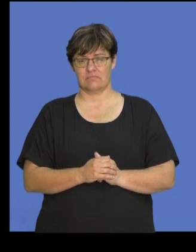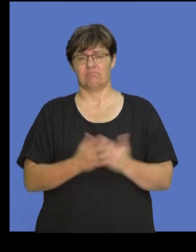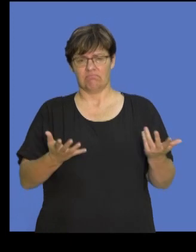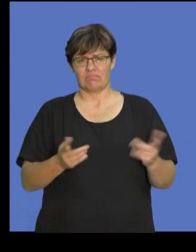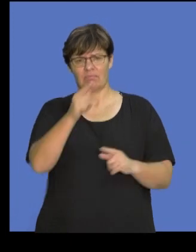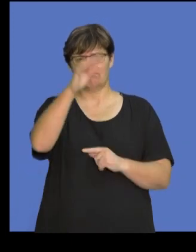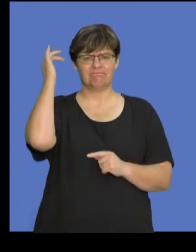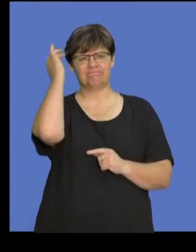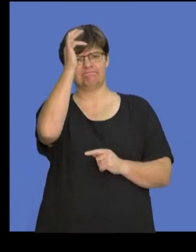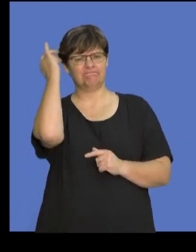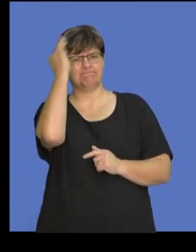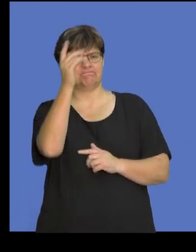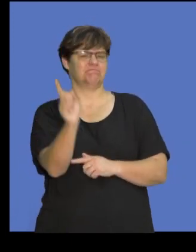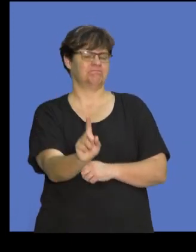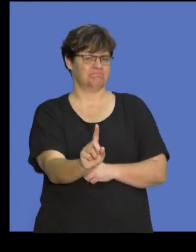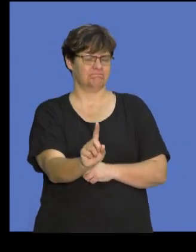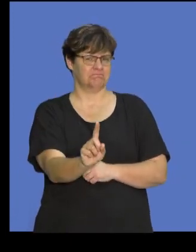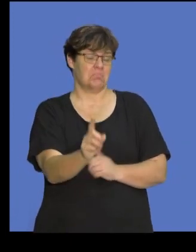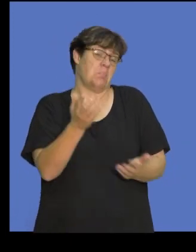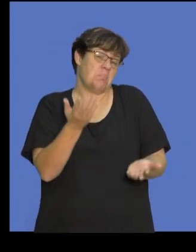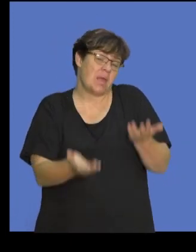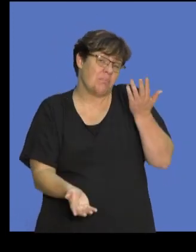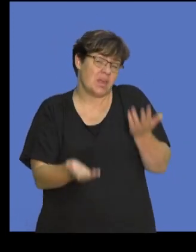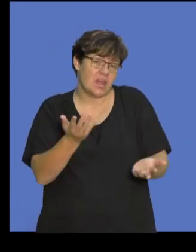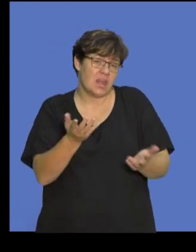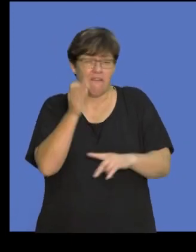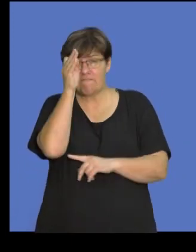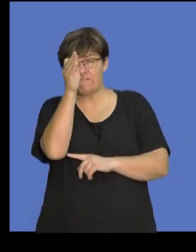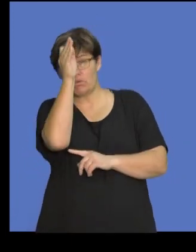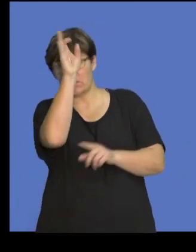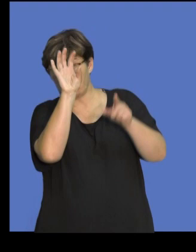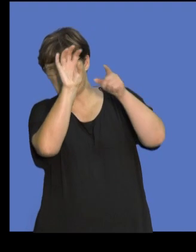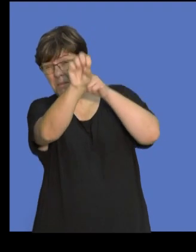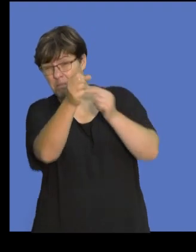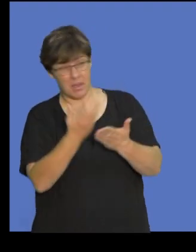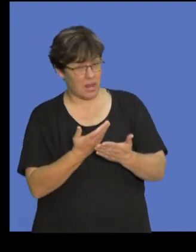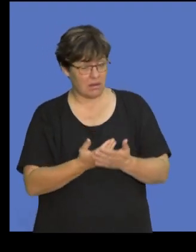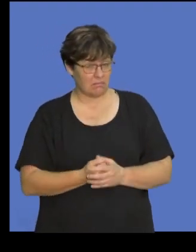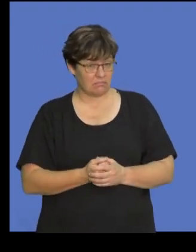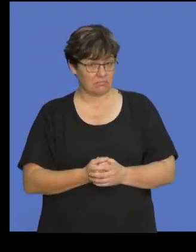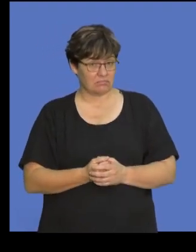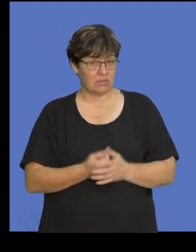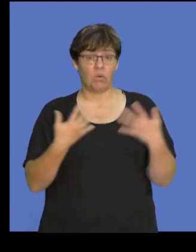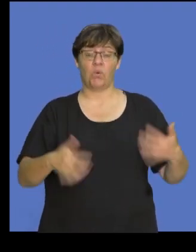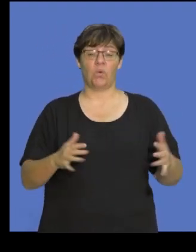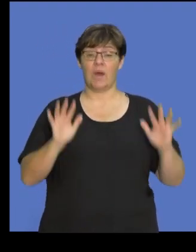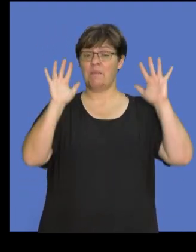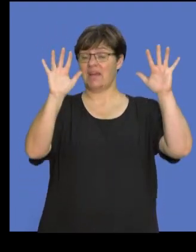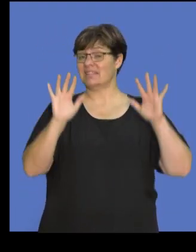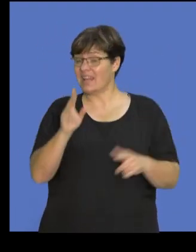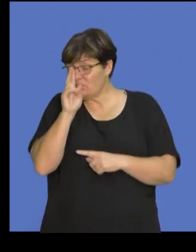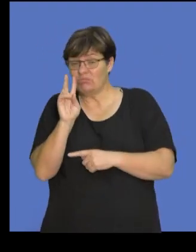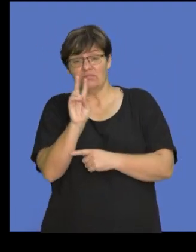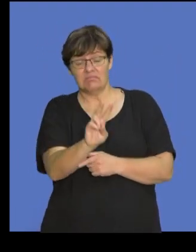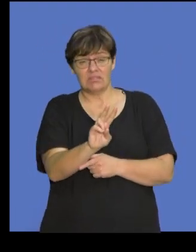Have you ever thought about, is it possible to see into the future? That would be amazing, to be able